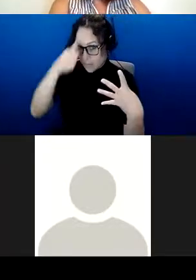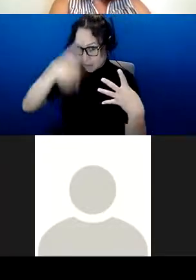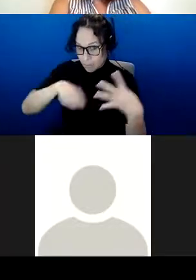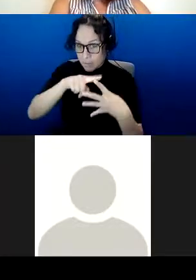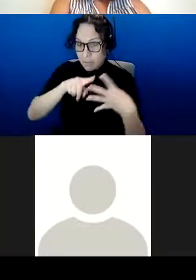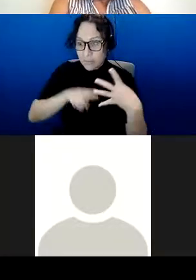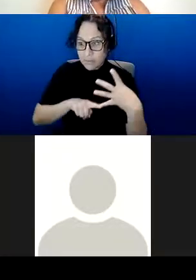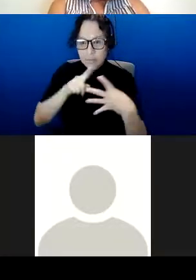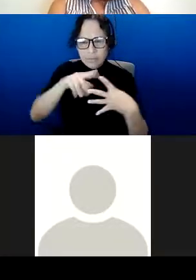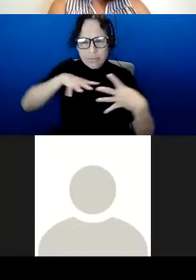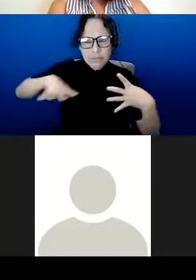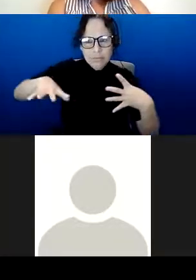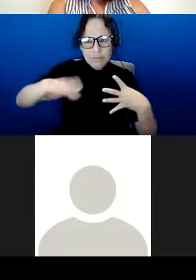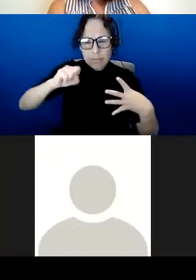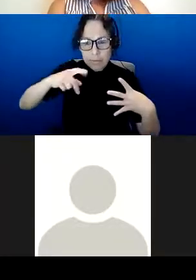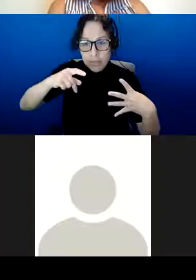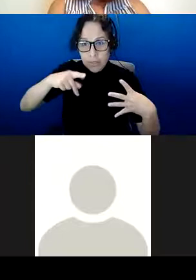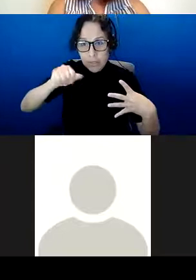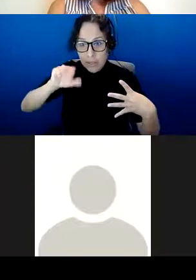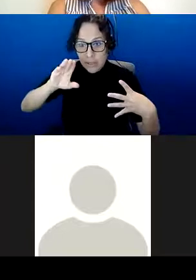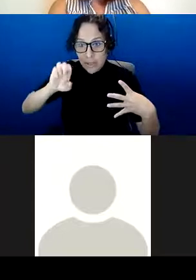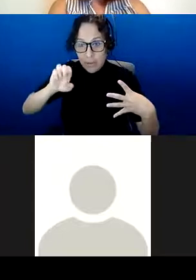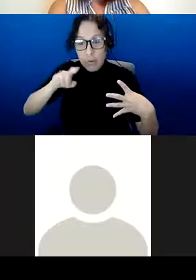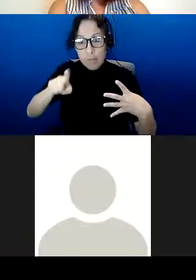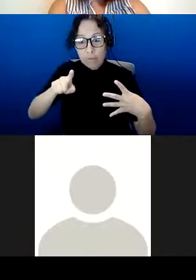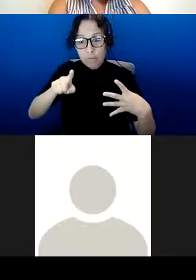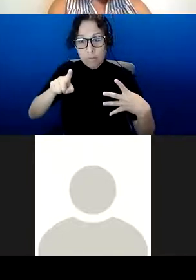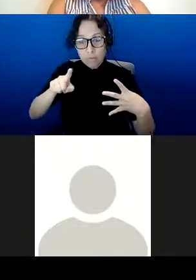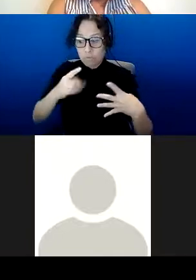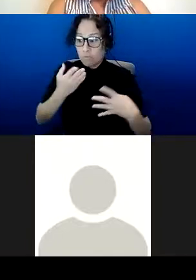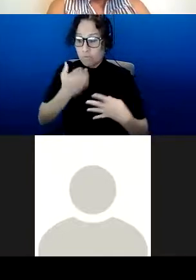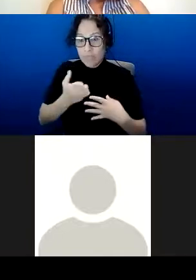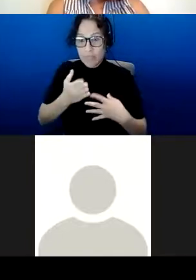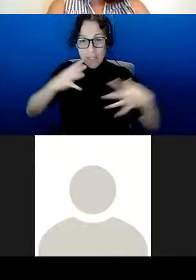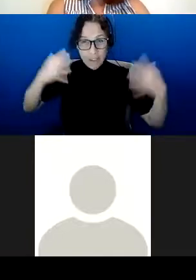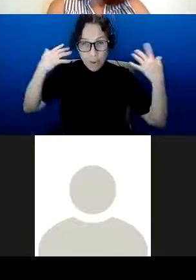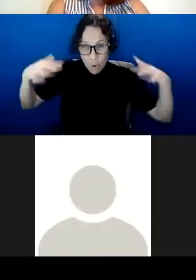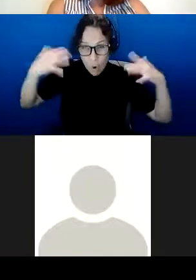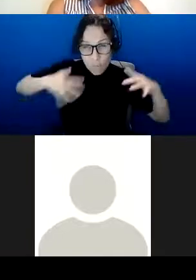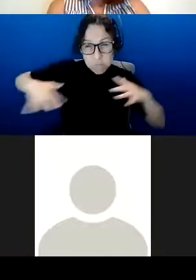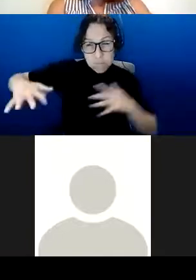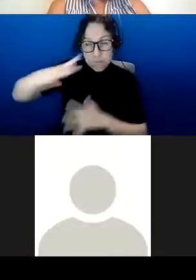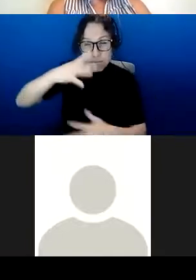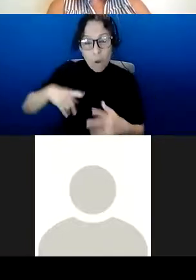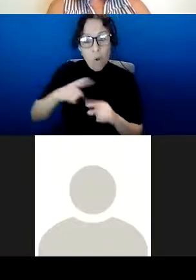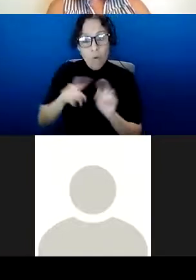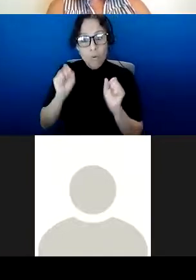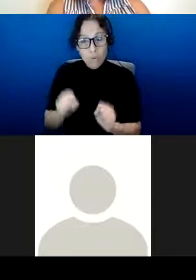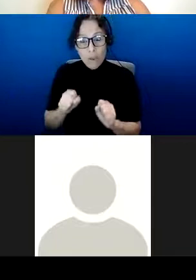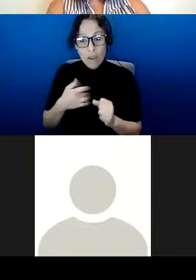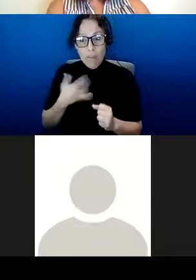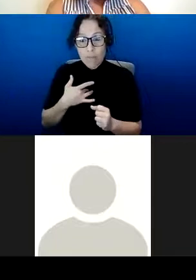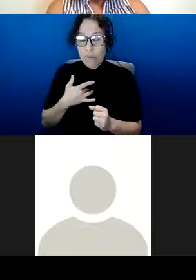This space. Are you in a reduced noise environment? Is it a confidential area where you can